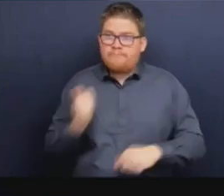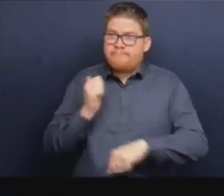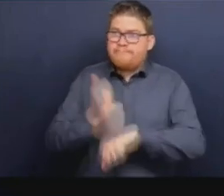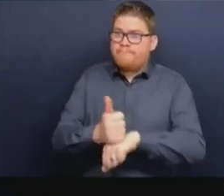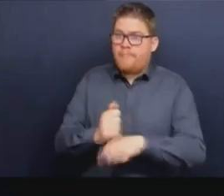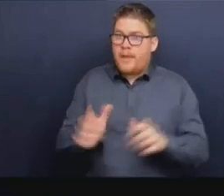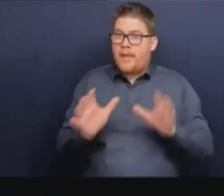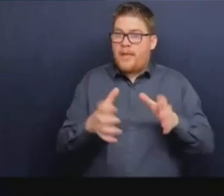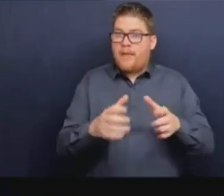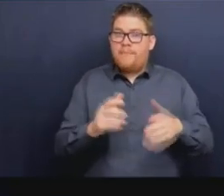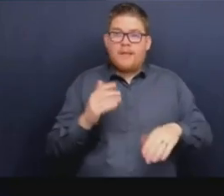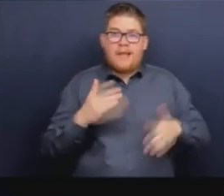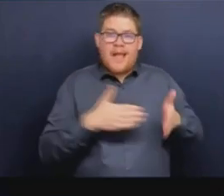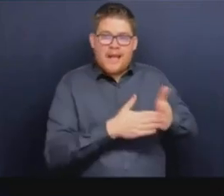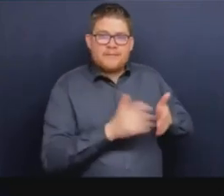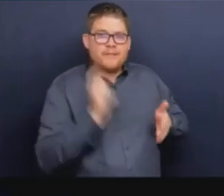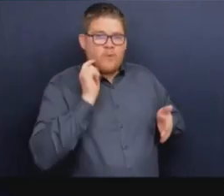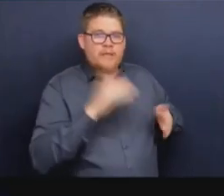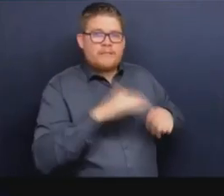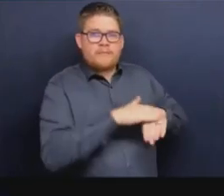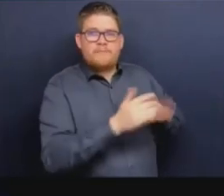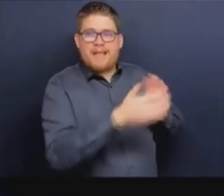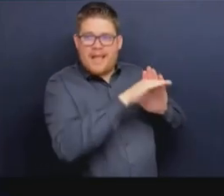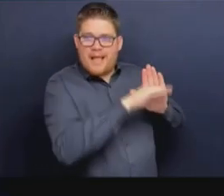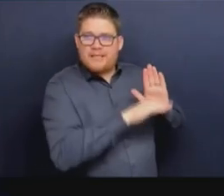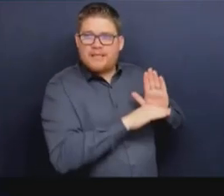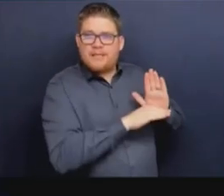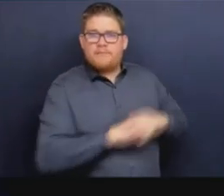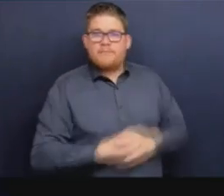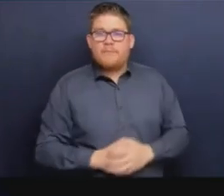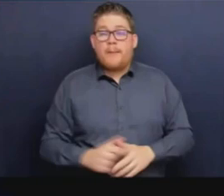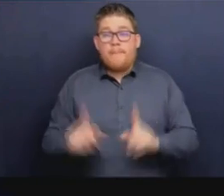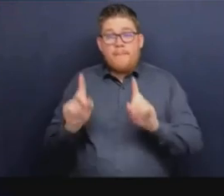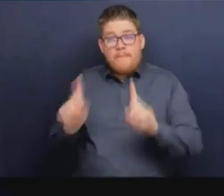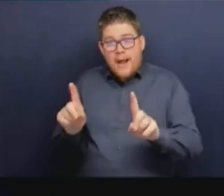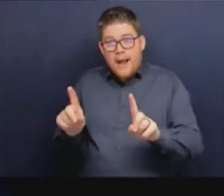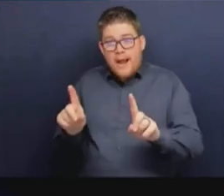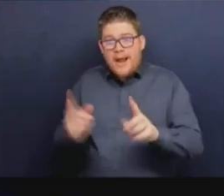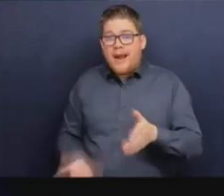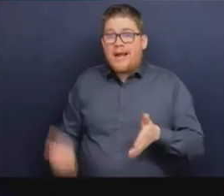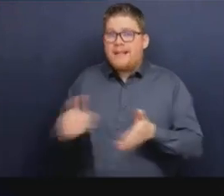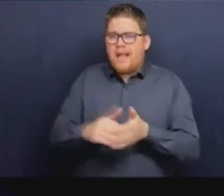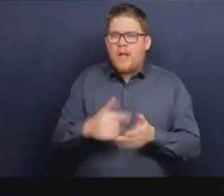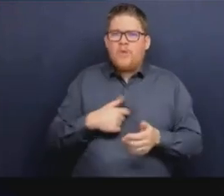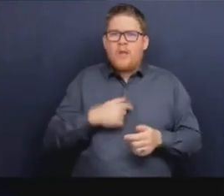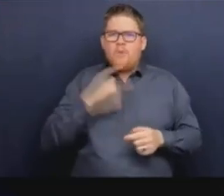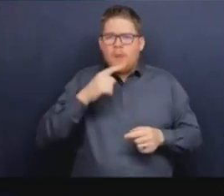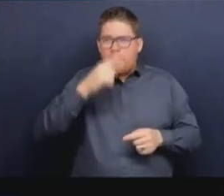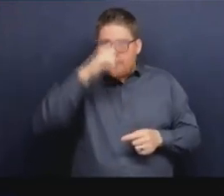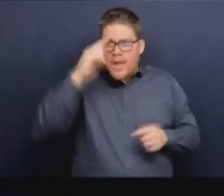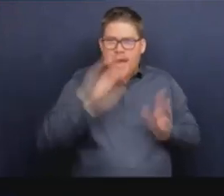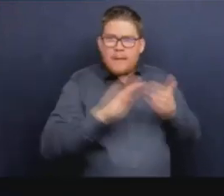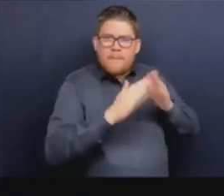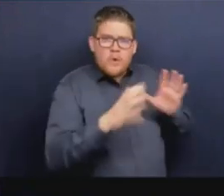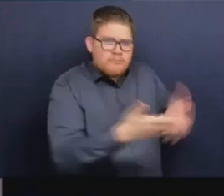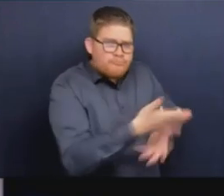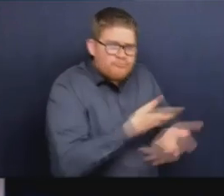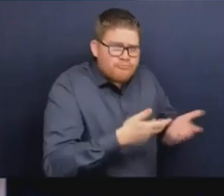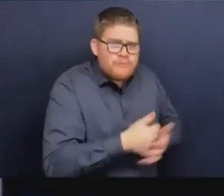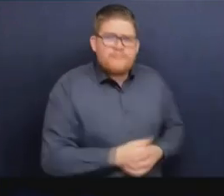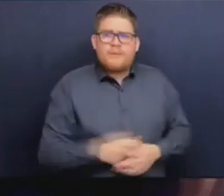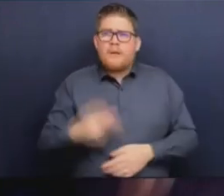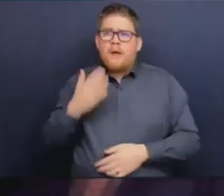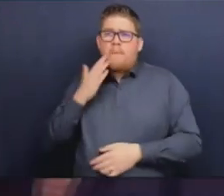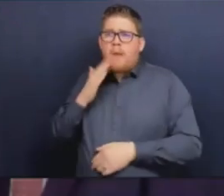the indigenous, black, and racialized communities, to hear from them what would they like to see in their act. Thank you. We have time for